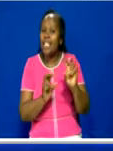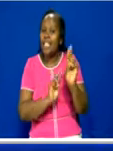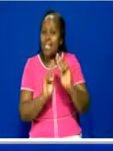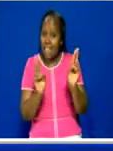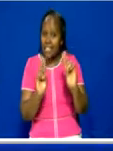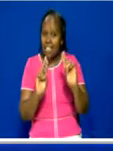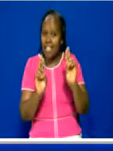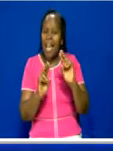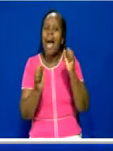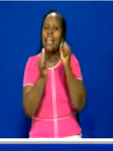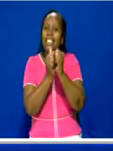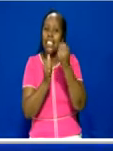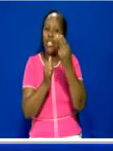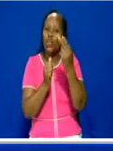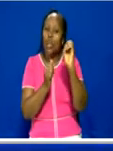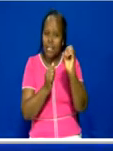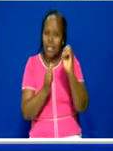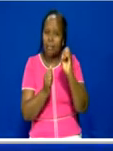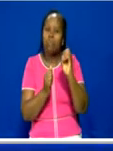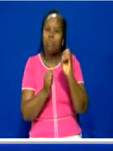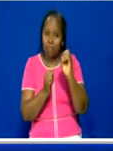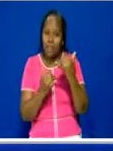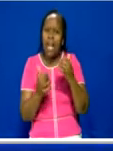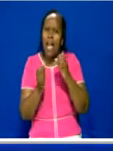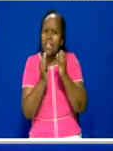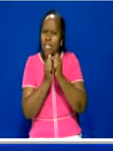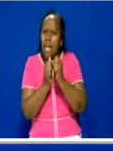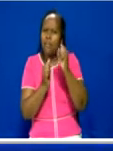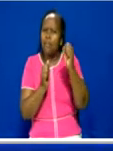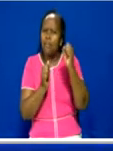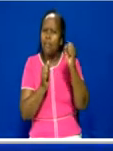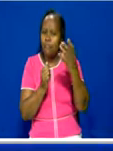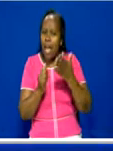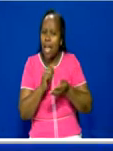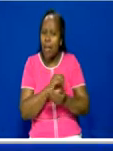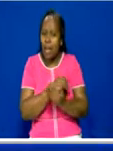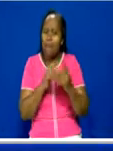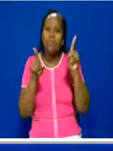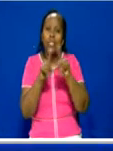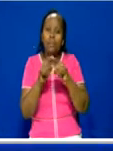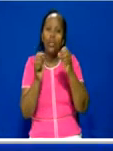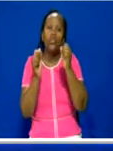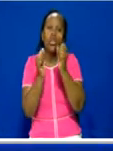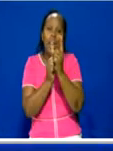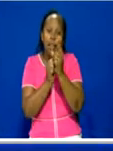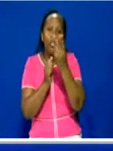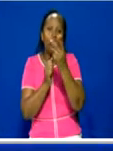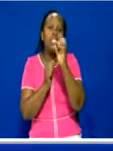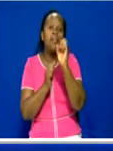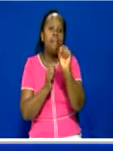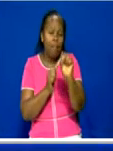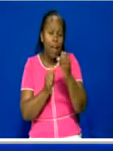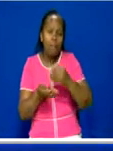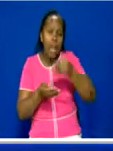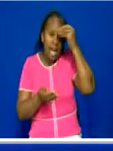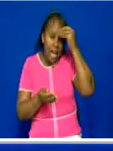for that at 10:20 a.m. At 10:55 a.m. all the way to 11:25 a.m. we